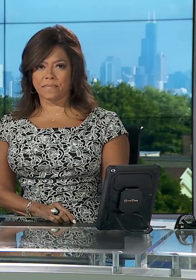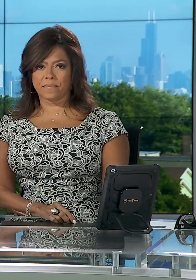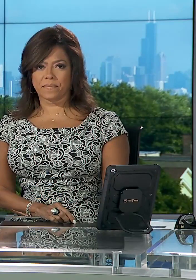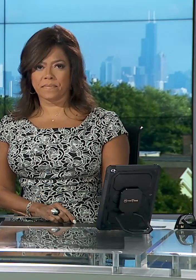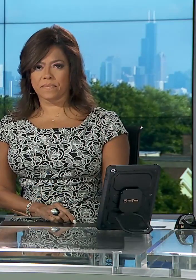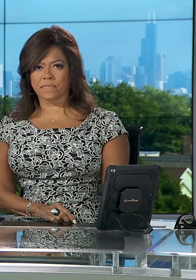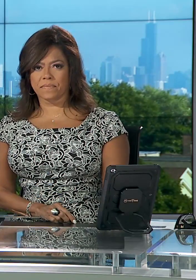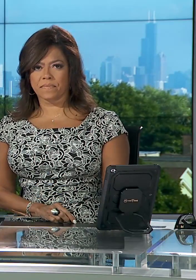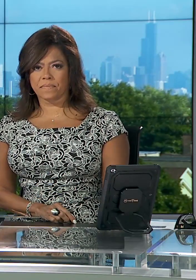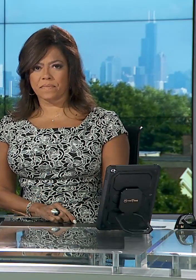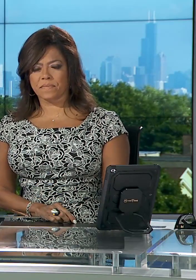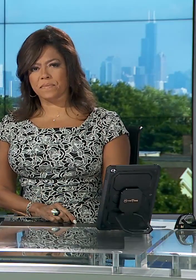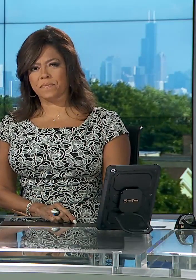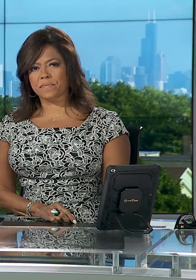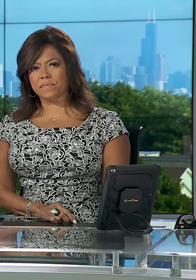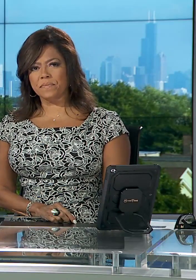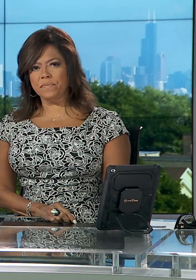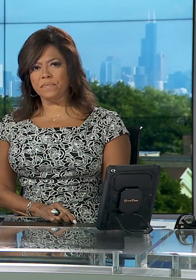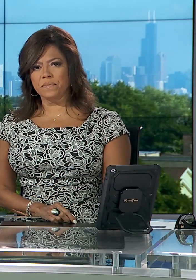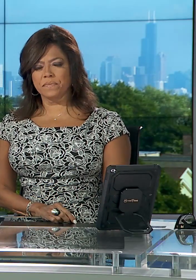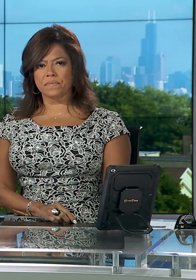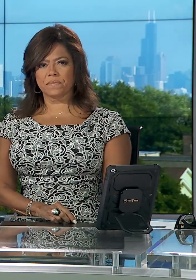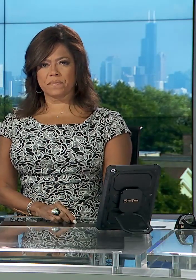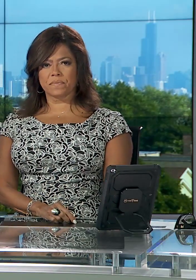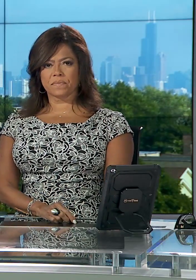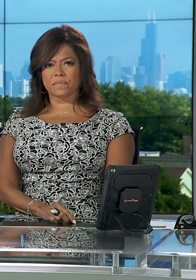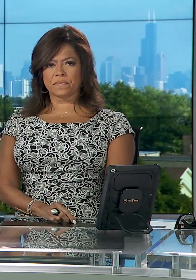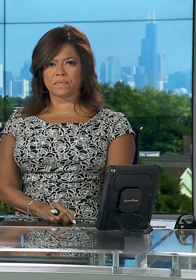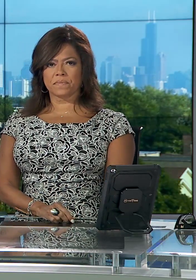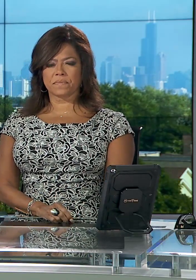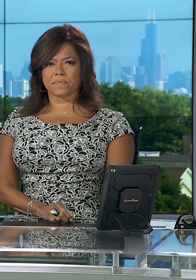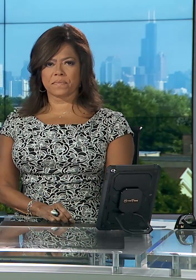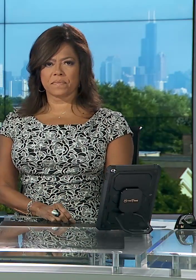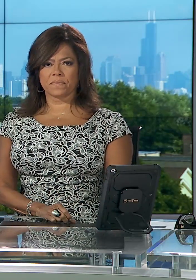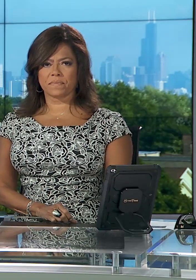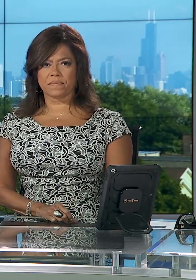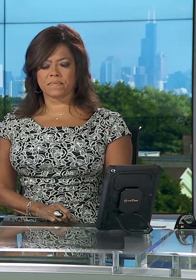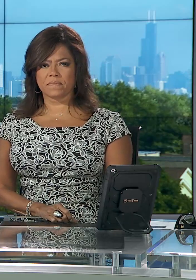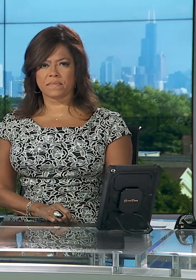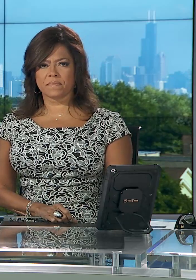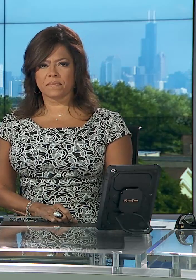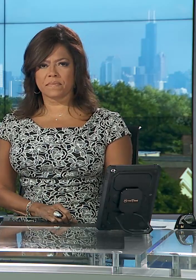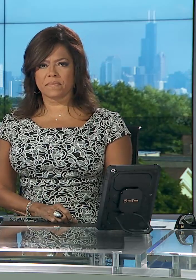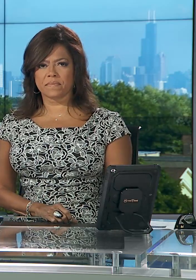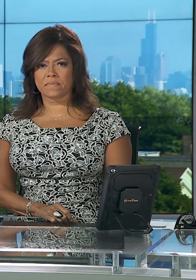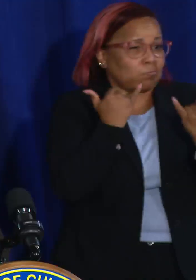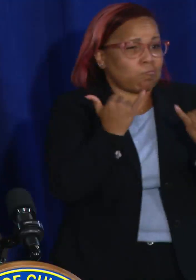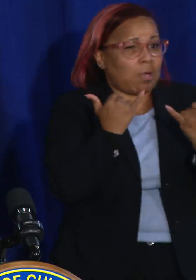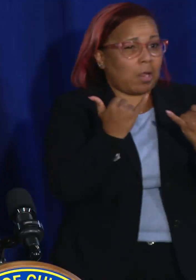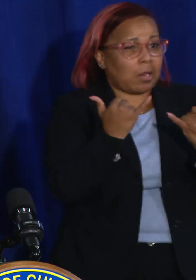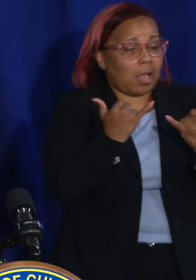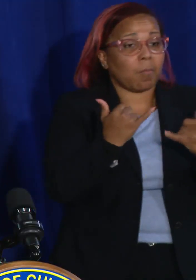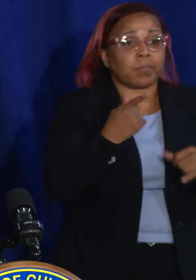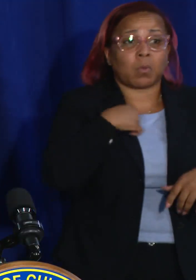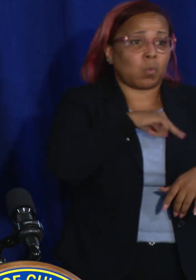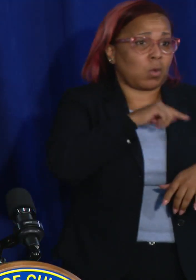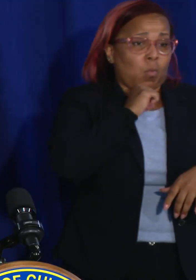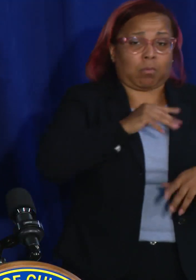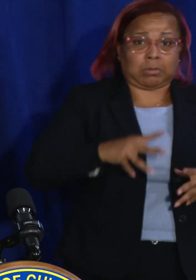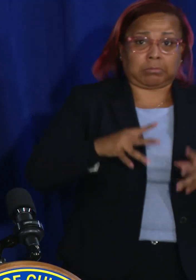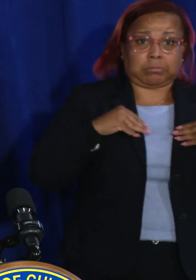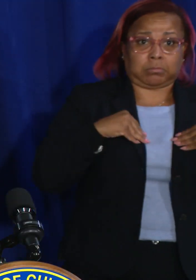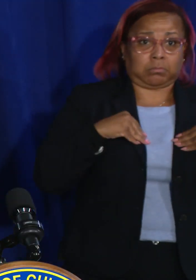The city announcing fines and restitution settlements with two businesses today. Julian Cruz has that story. We will not tolerate